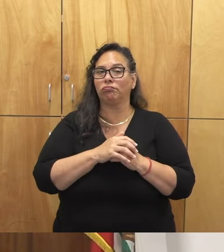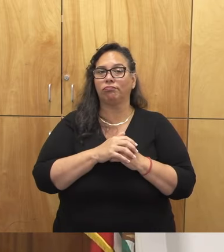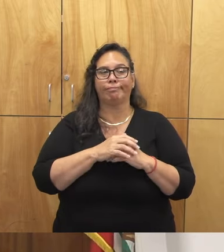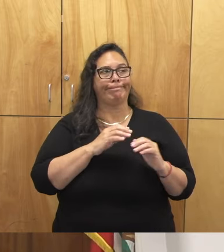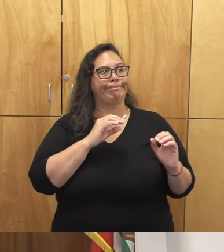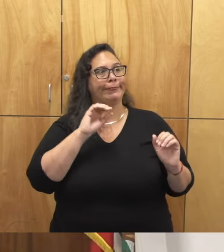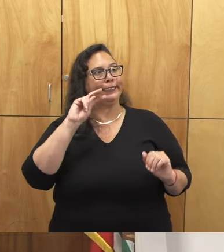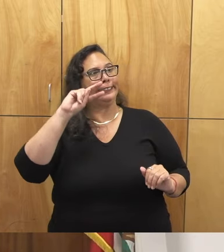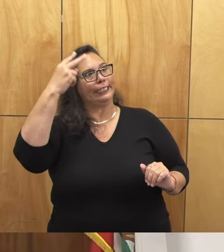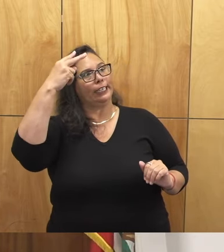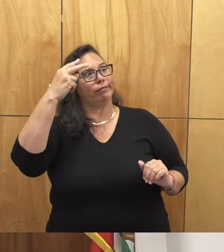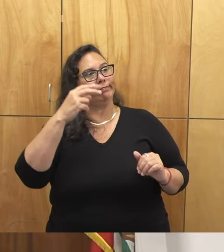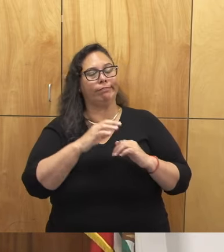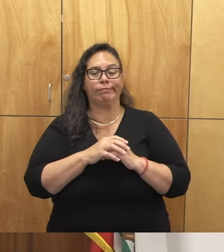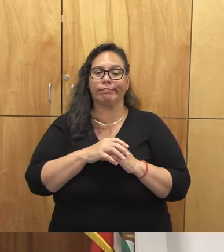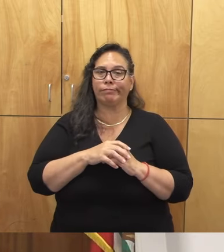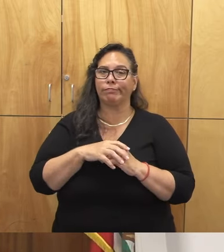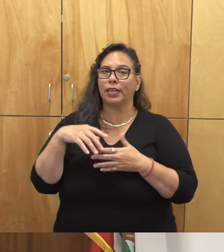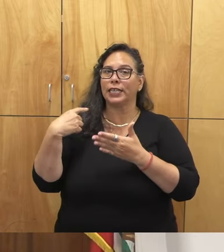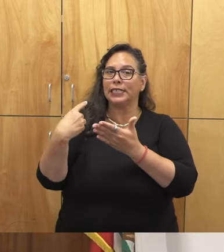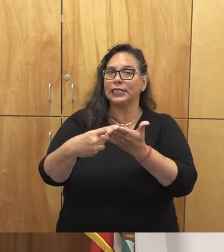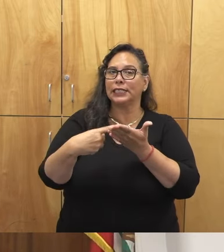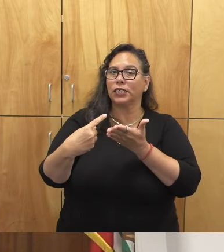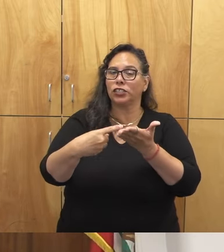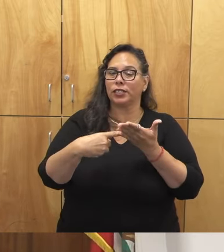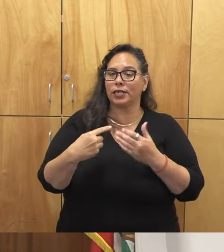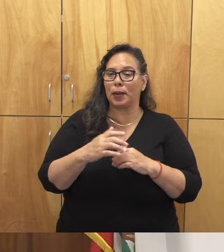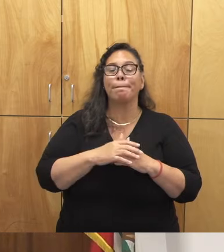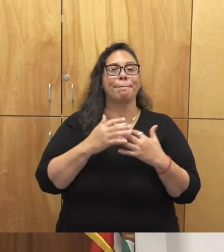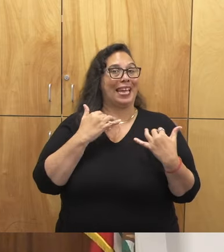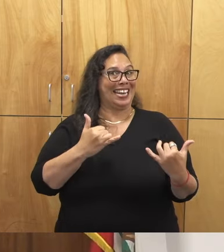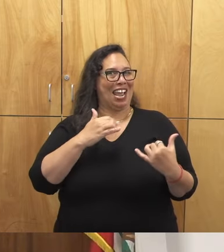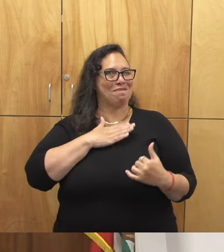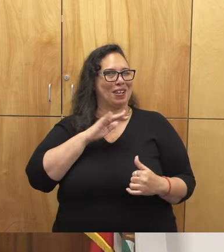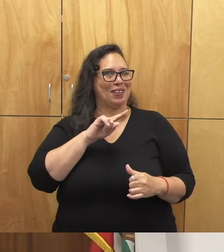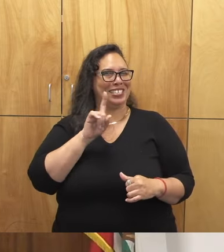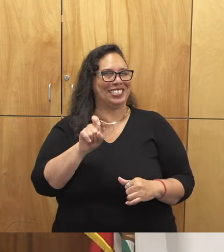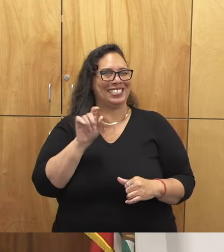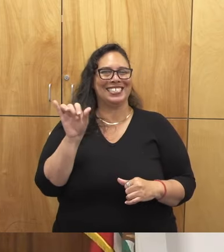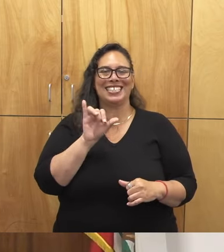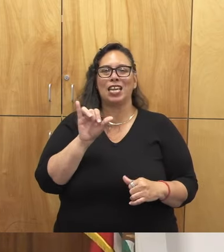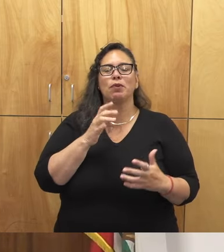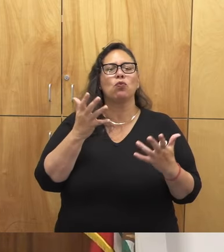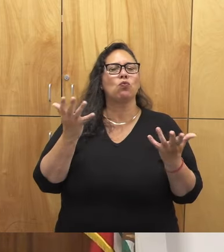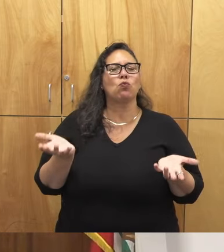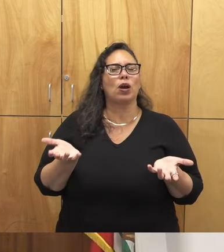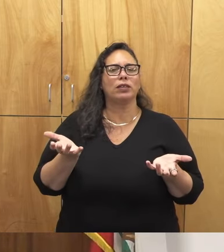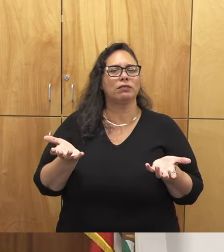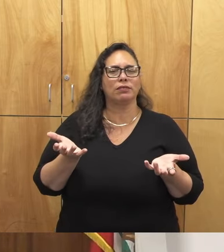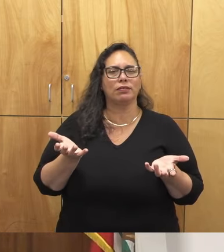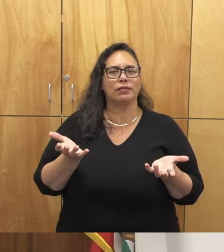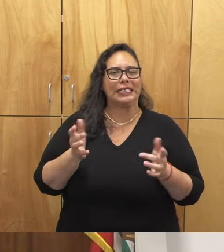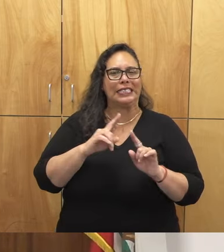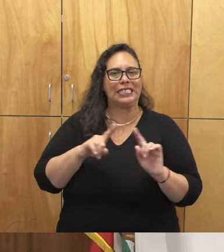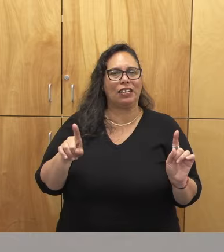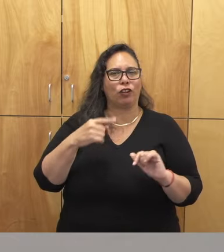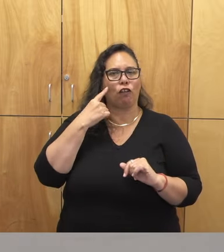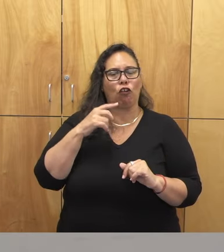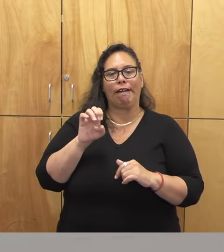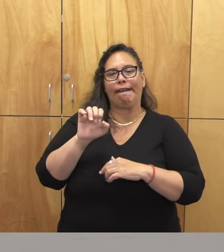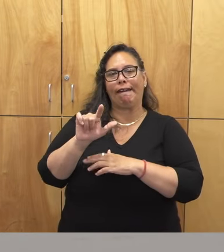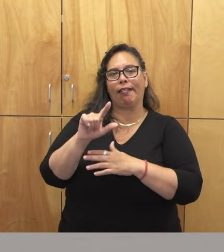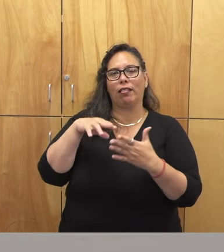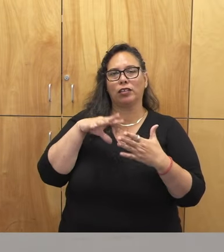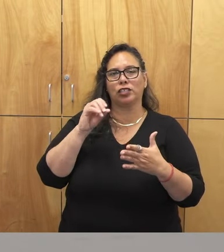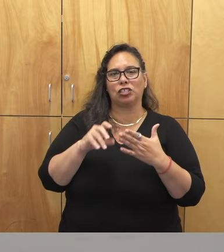Second. And discussion. Now my question, same one I asked, what will be different for EL